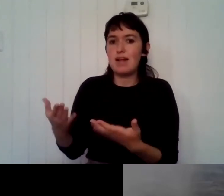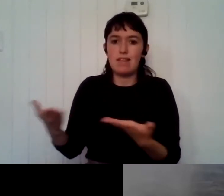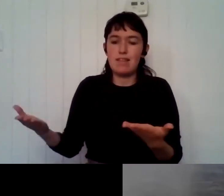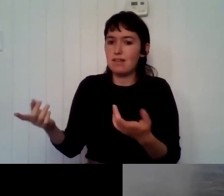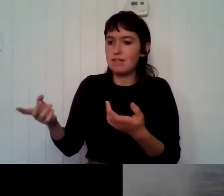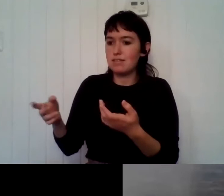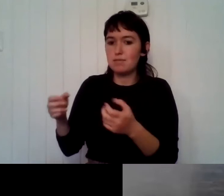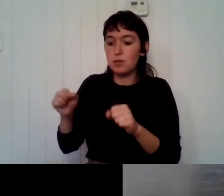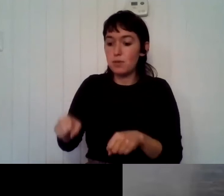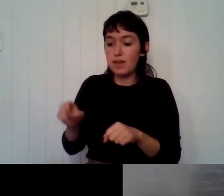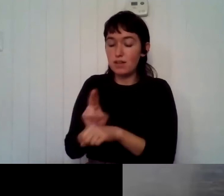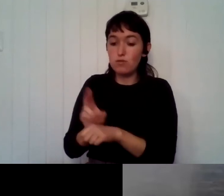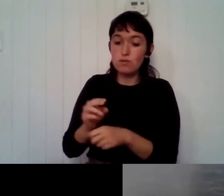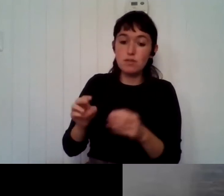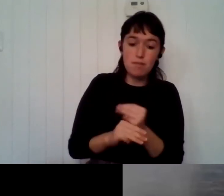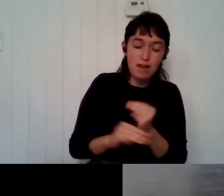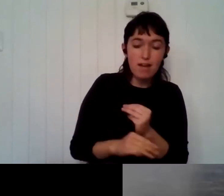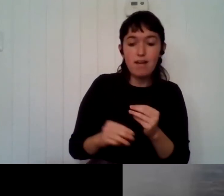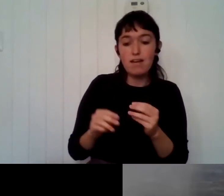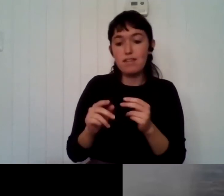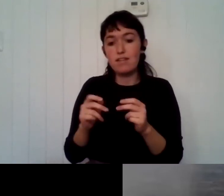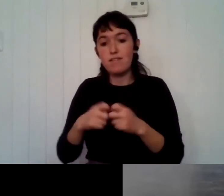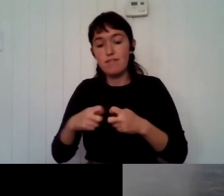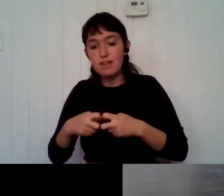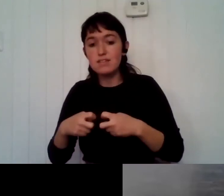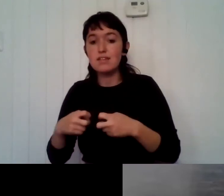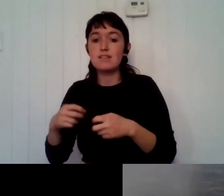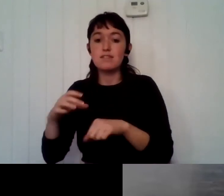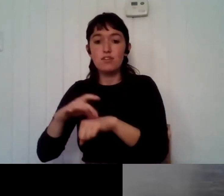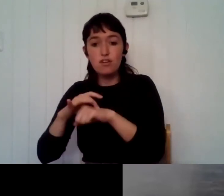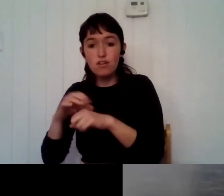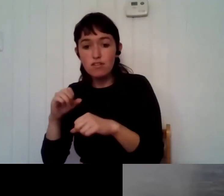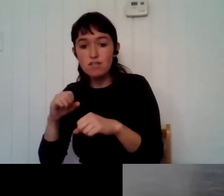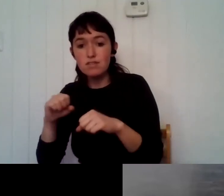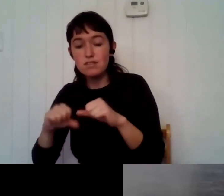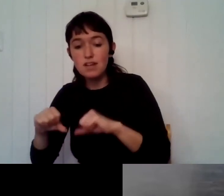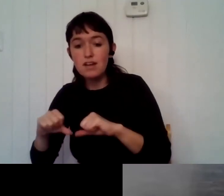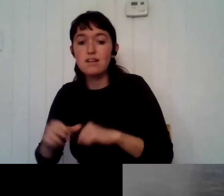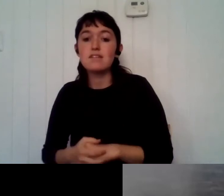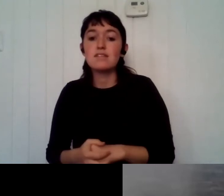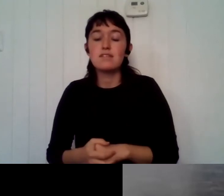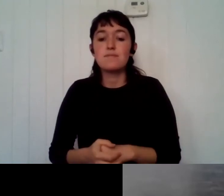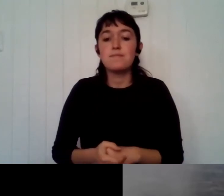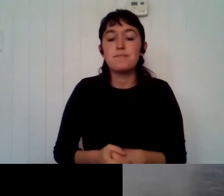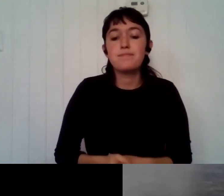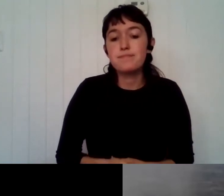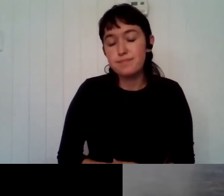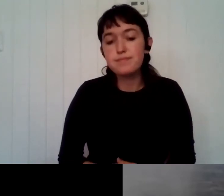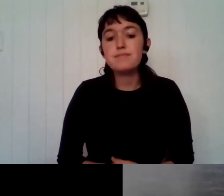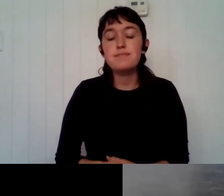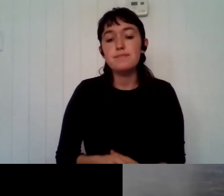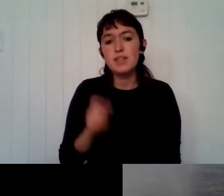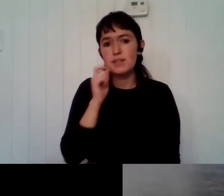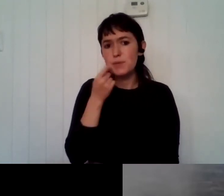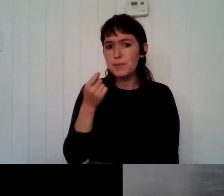any science, maybe not biology, but there's also people that do biology in volcanoes, so that's very, very cool. You can